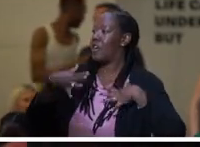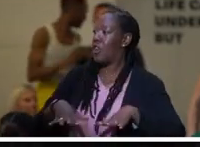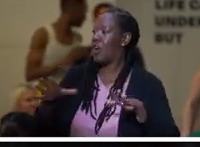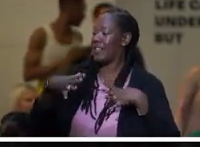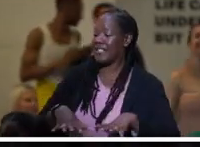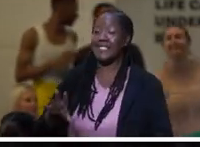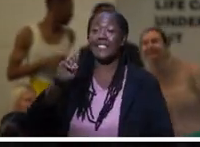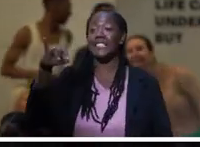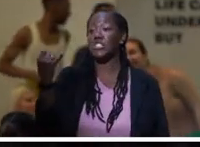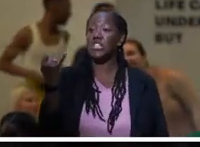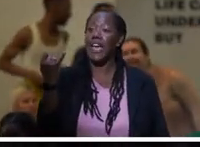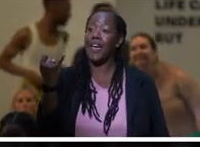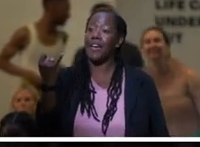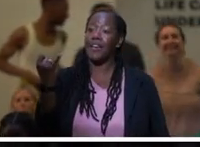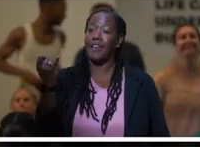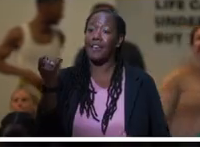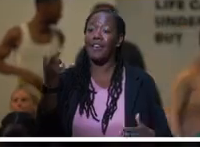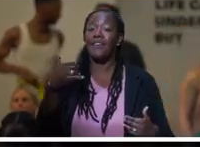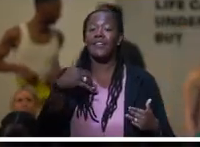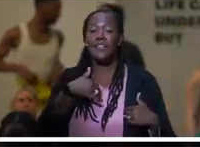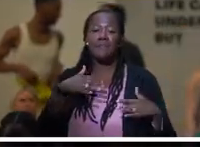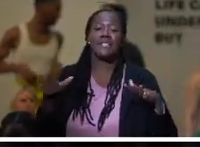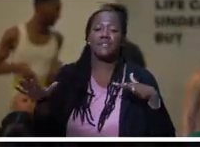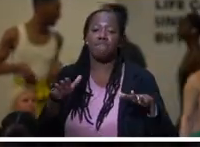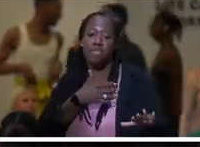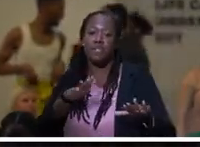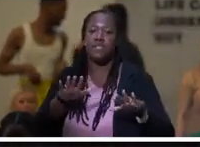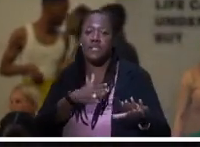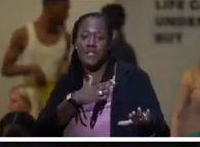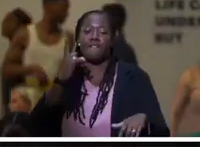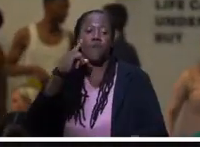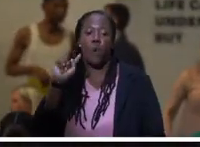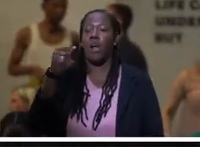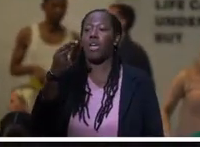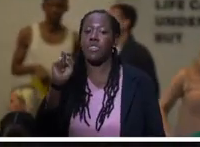So DJ Aurelia, give me some beats for The Hype.